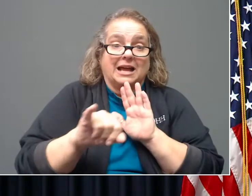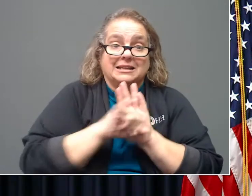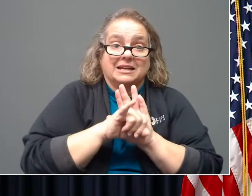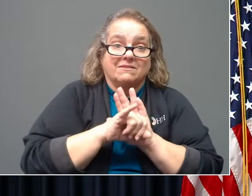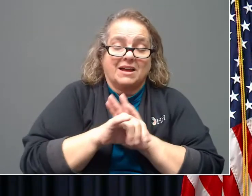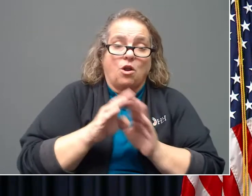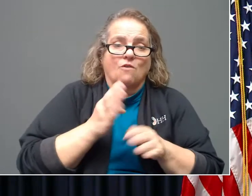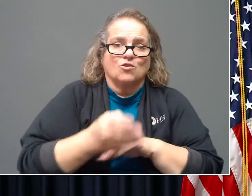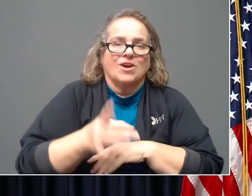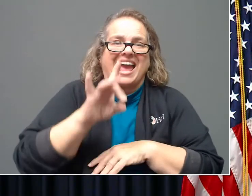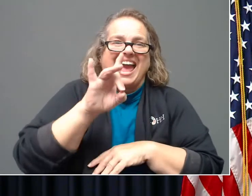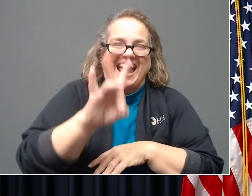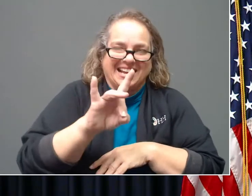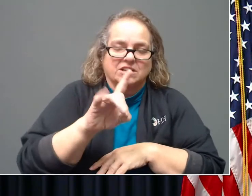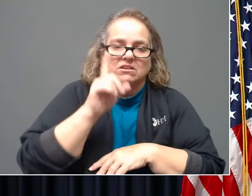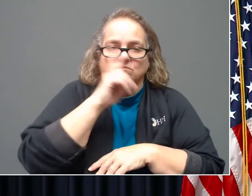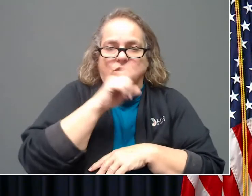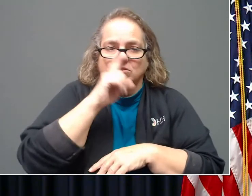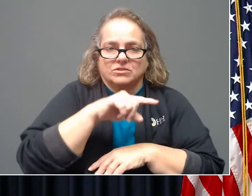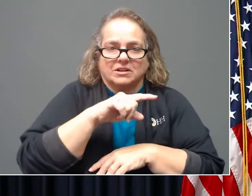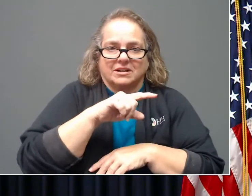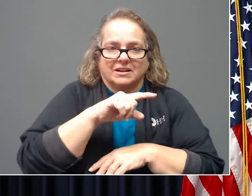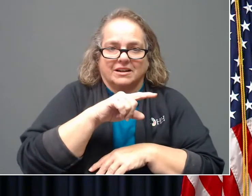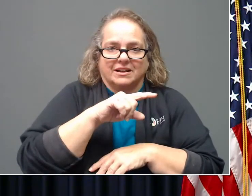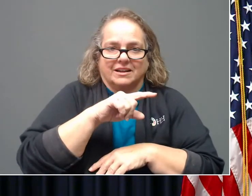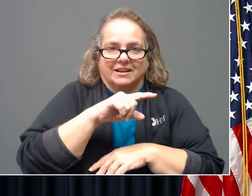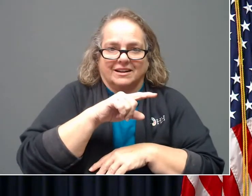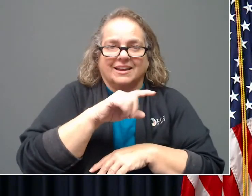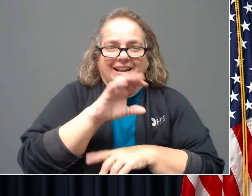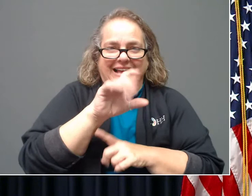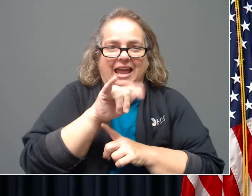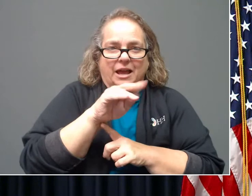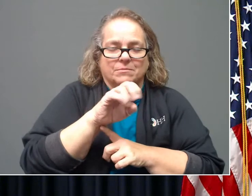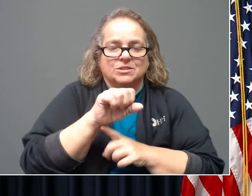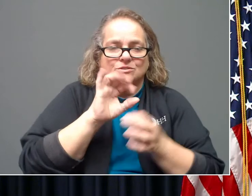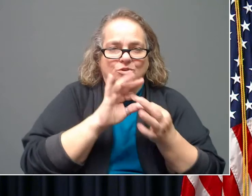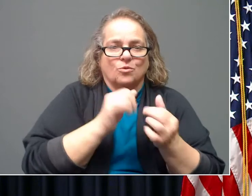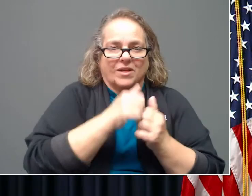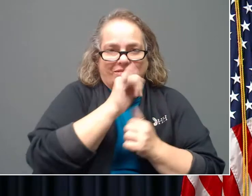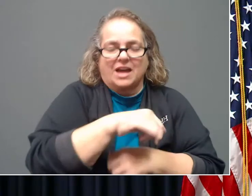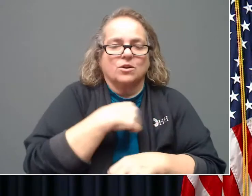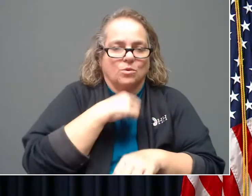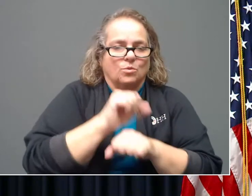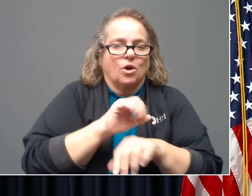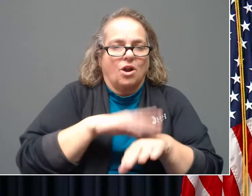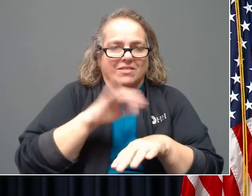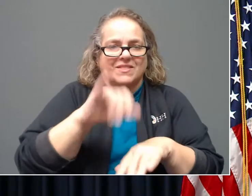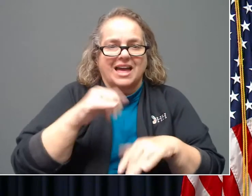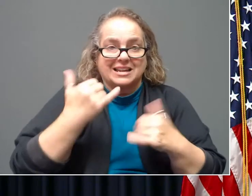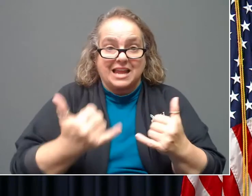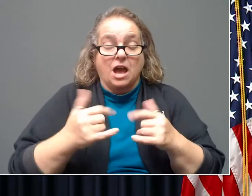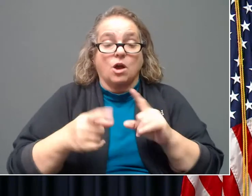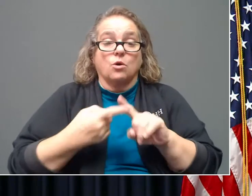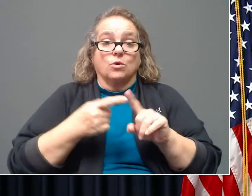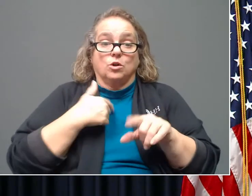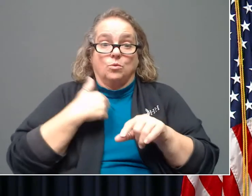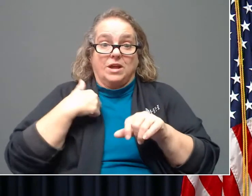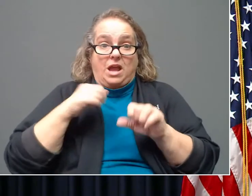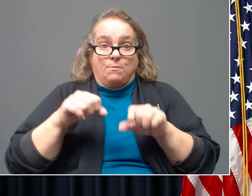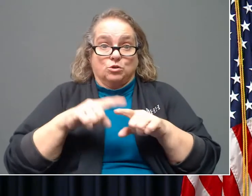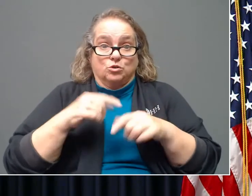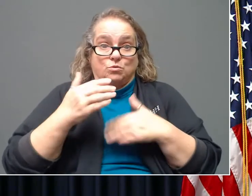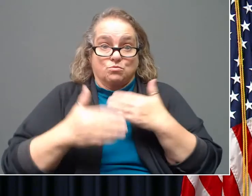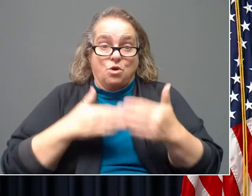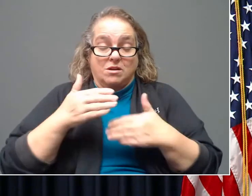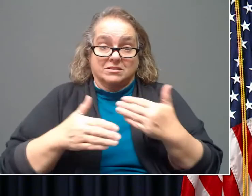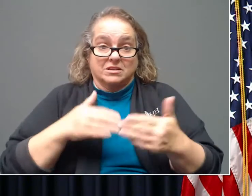fraudulent claims associated with it. We are working on that right now. I think when we are able to process